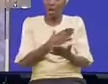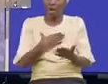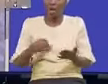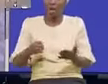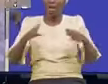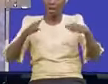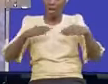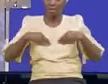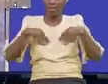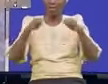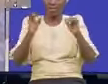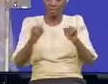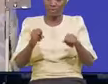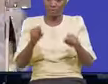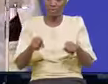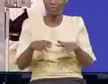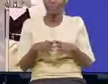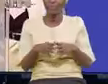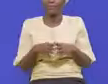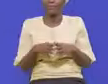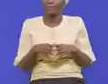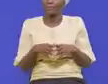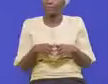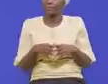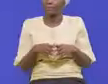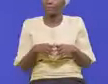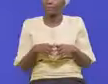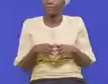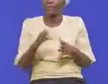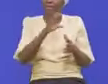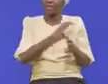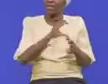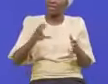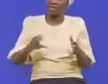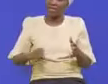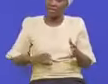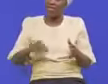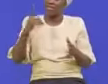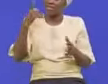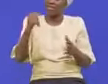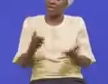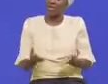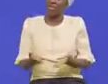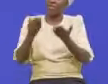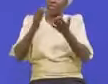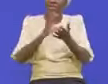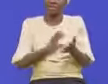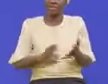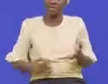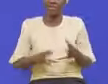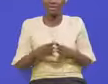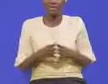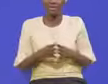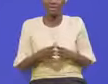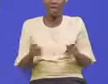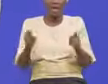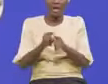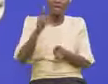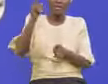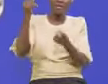Elle be dodo elesia ne nyo waje sia tu aje gato. A Kristo si o doreji.